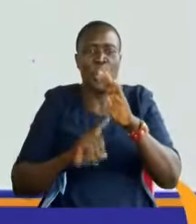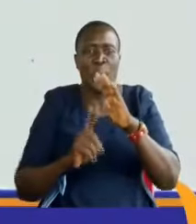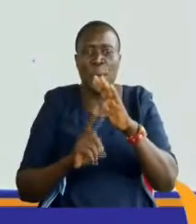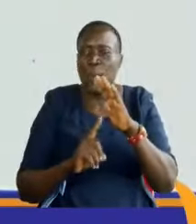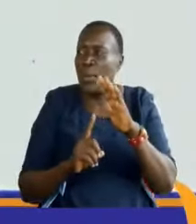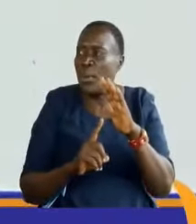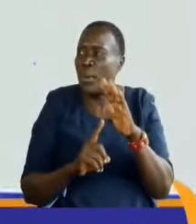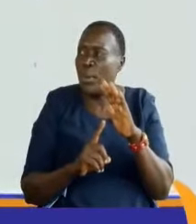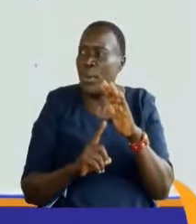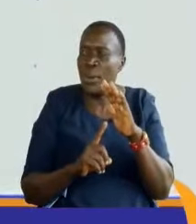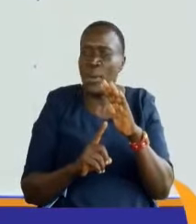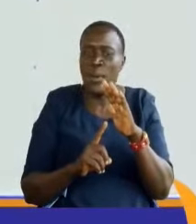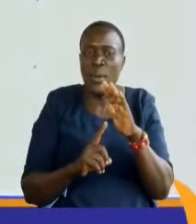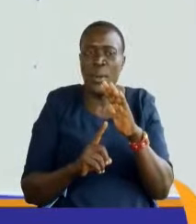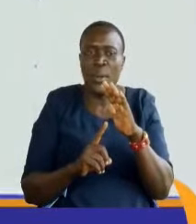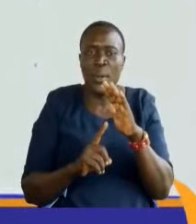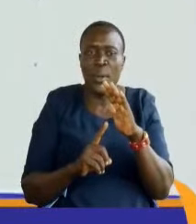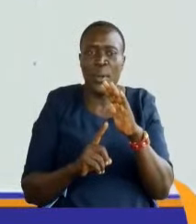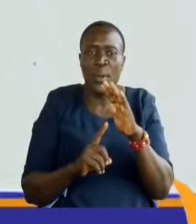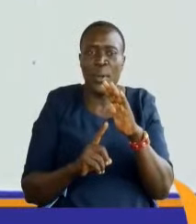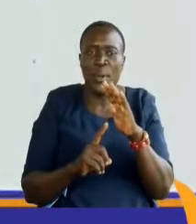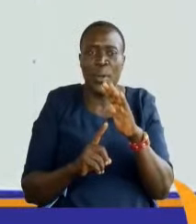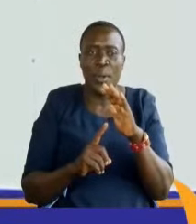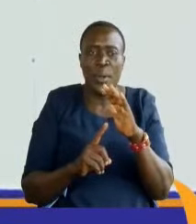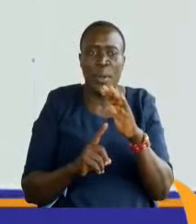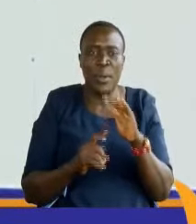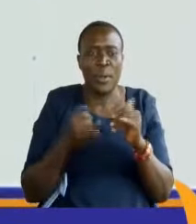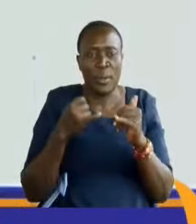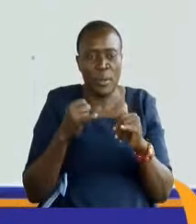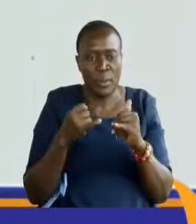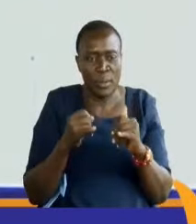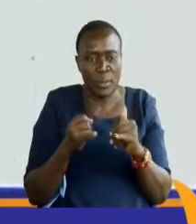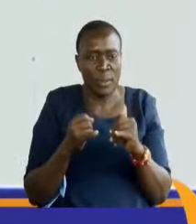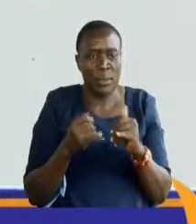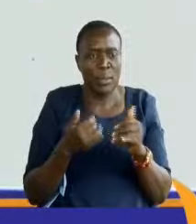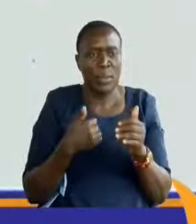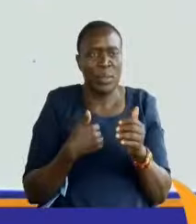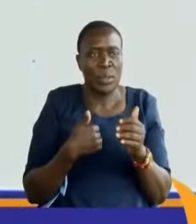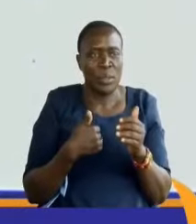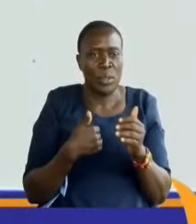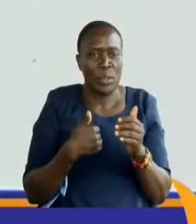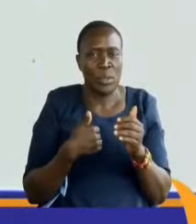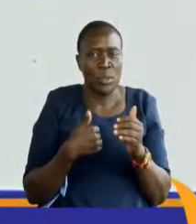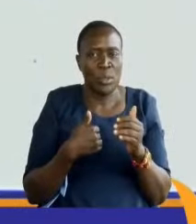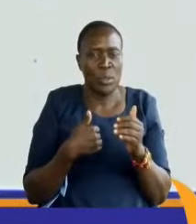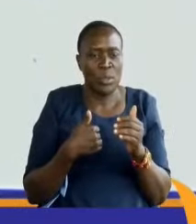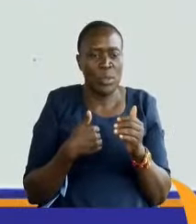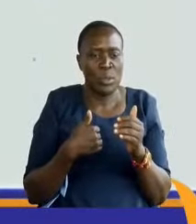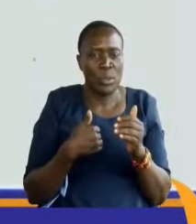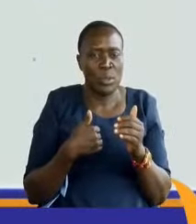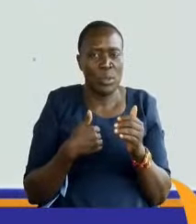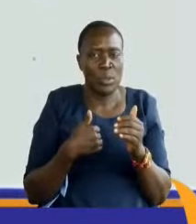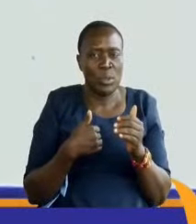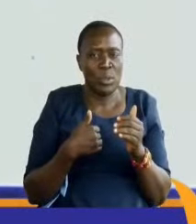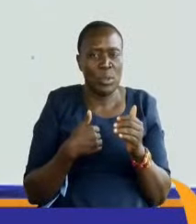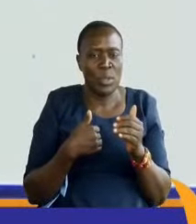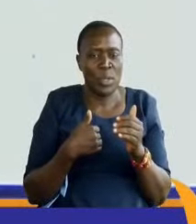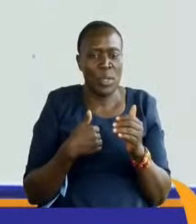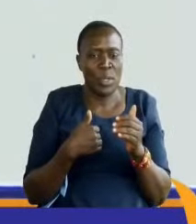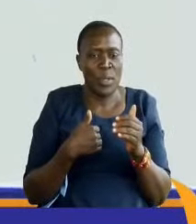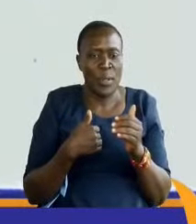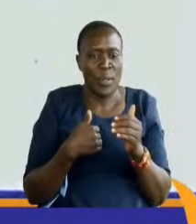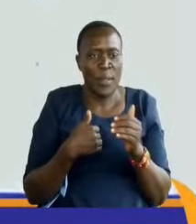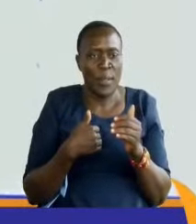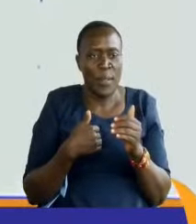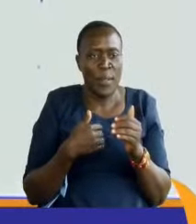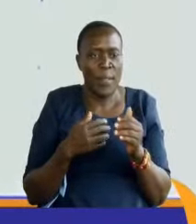recall when we were with Senator Orengo, we tried coming up with a legal framework to anchor regional economic